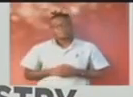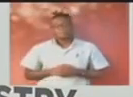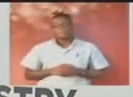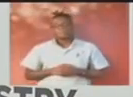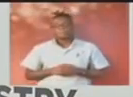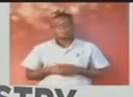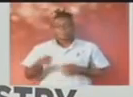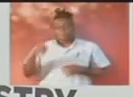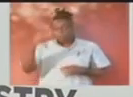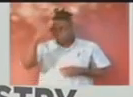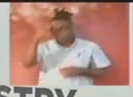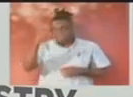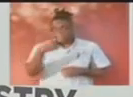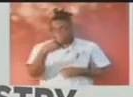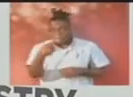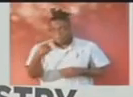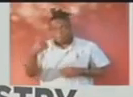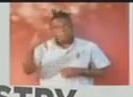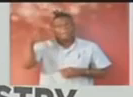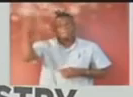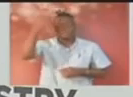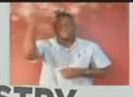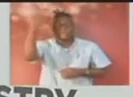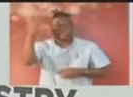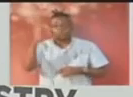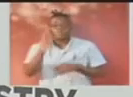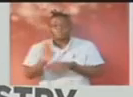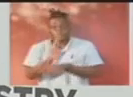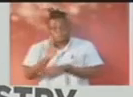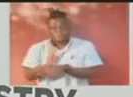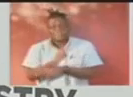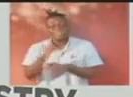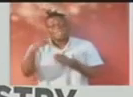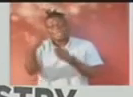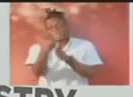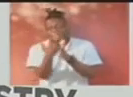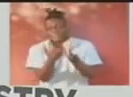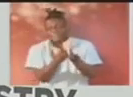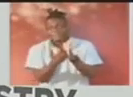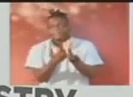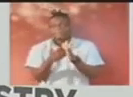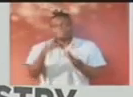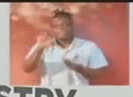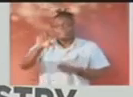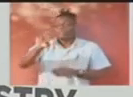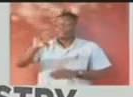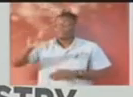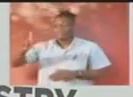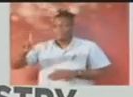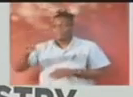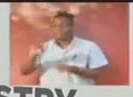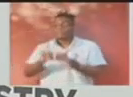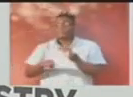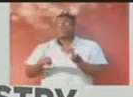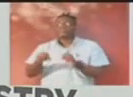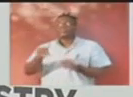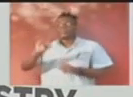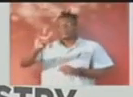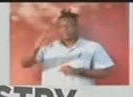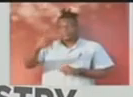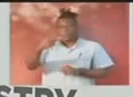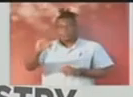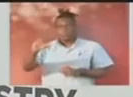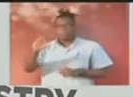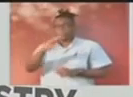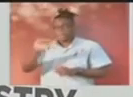use listing is in order for agencies such as PAHO and WHO through pre-qualification